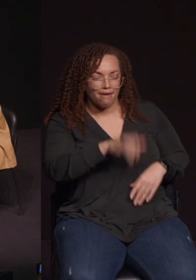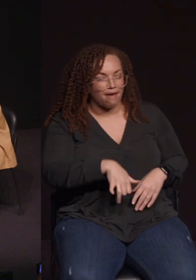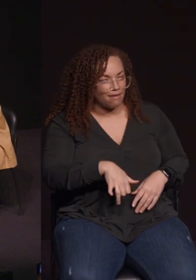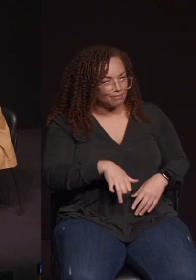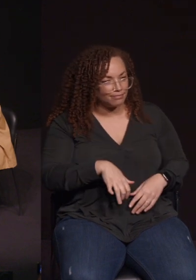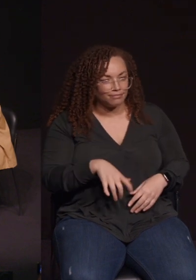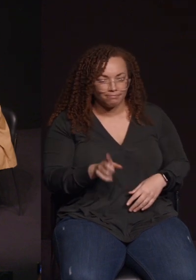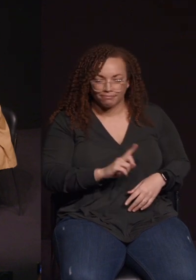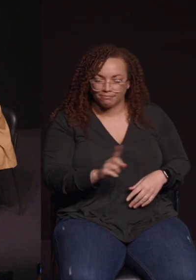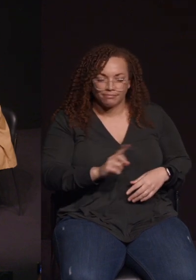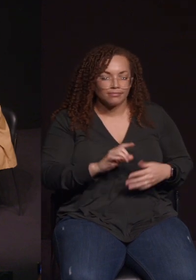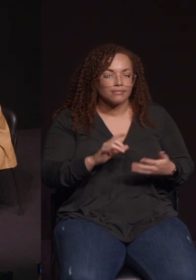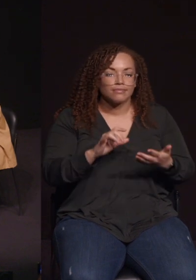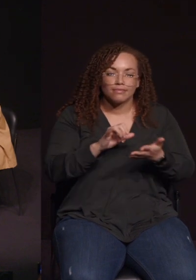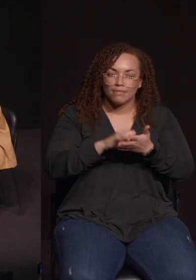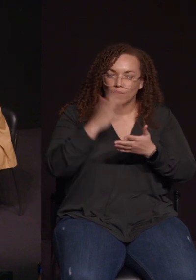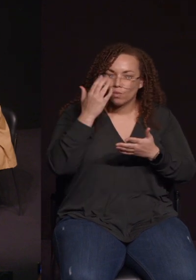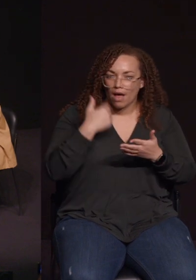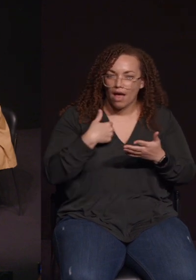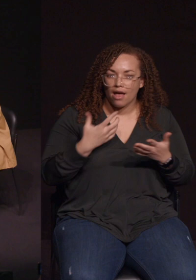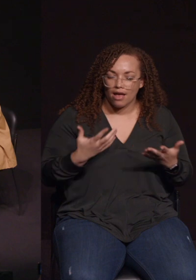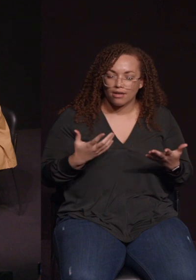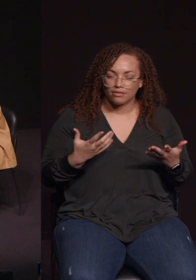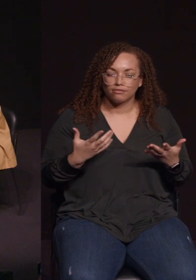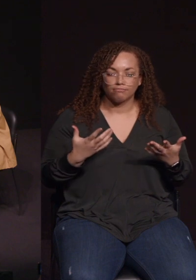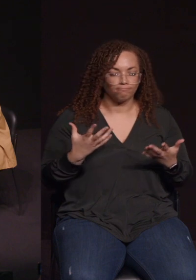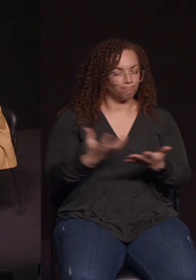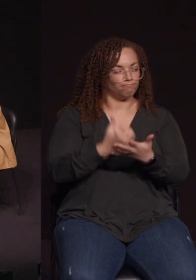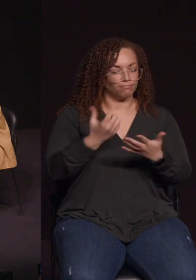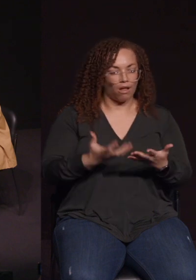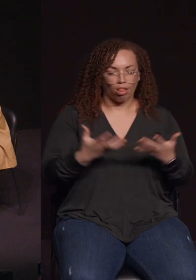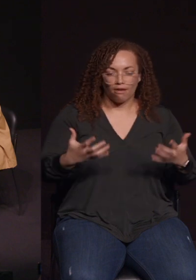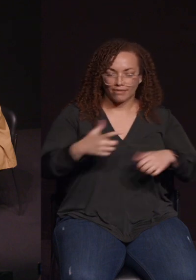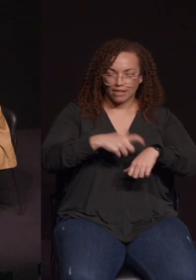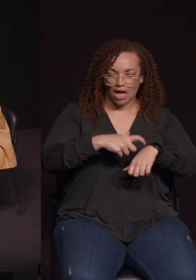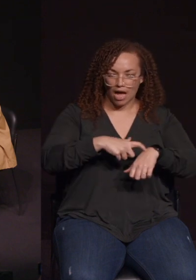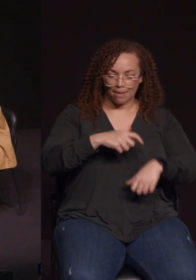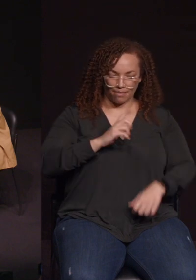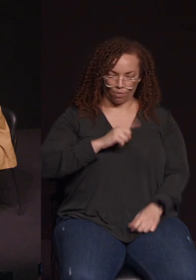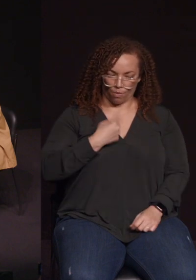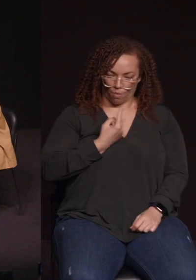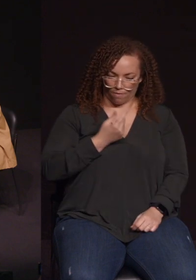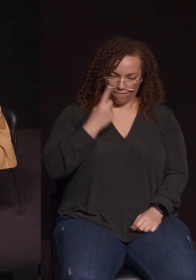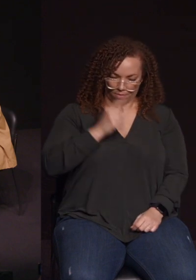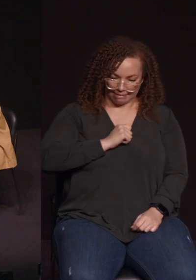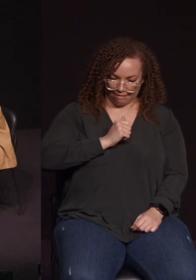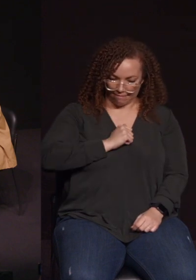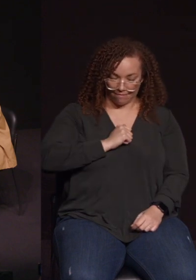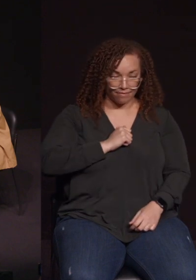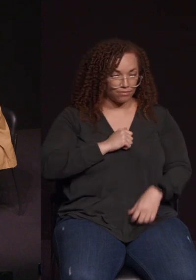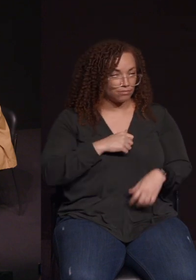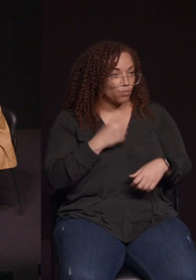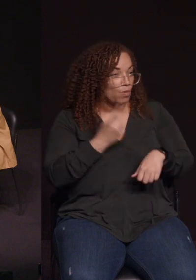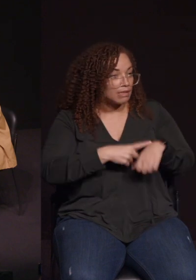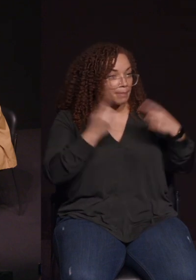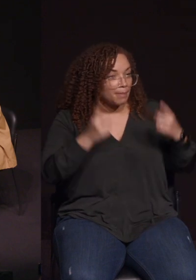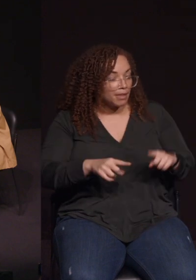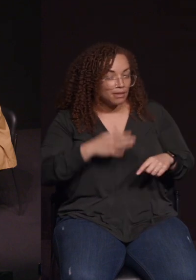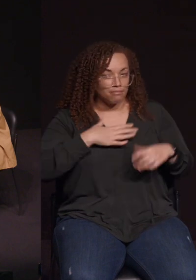And that's why I take a lot of time to myself like that, because at one point, you know, my health had changed, man. I was so